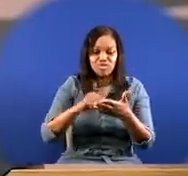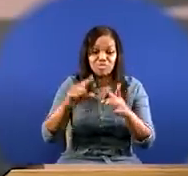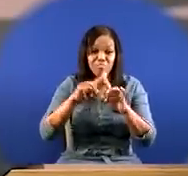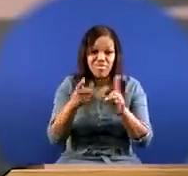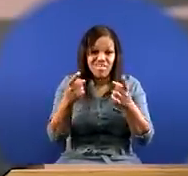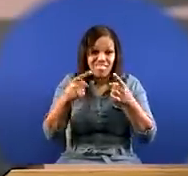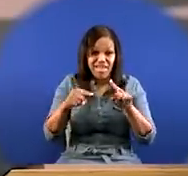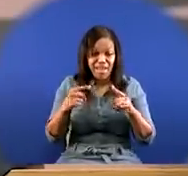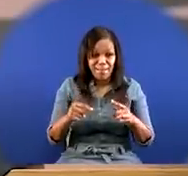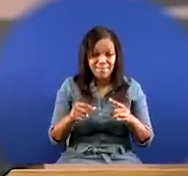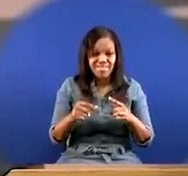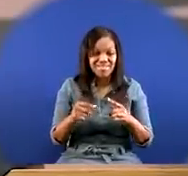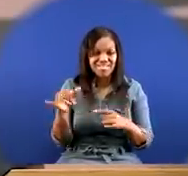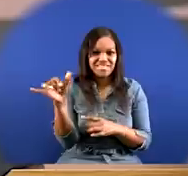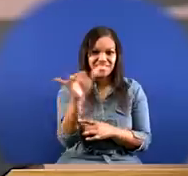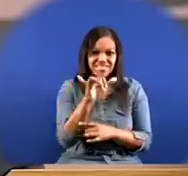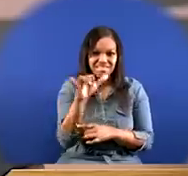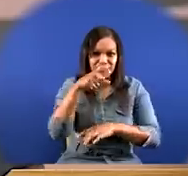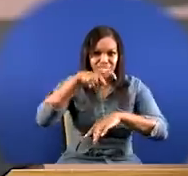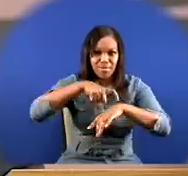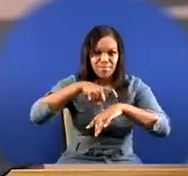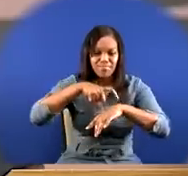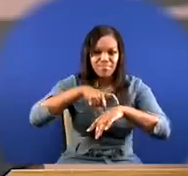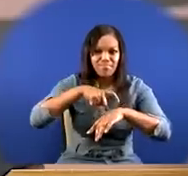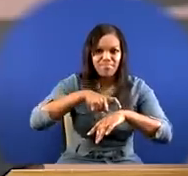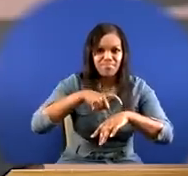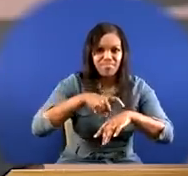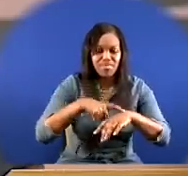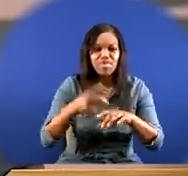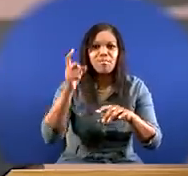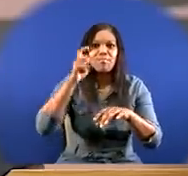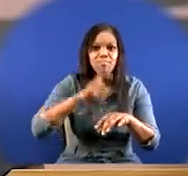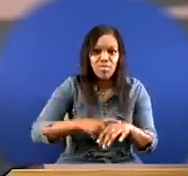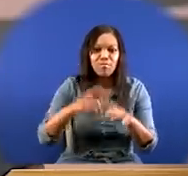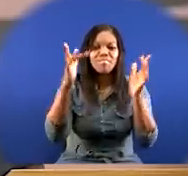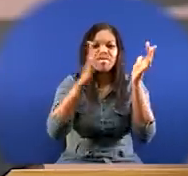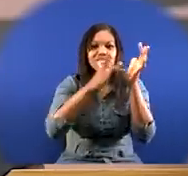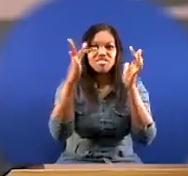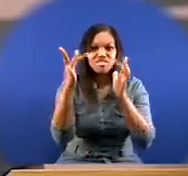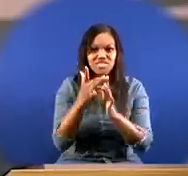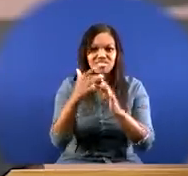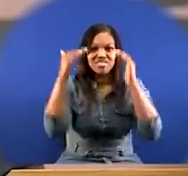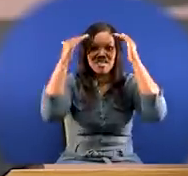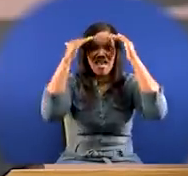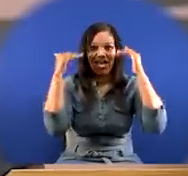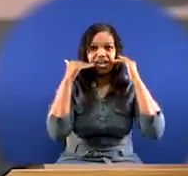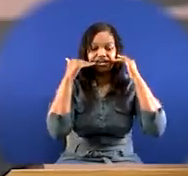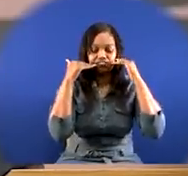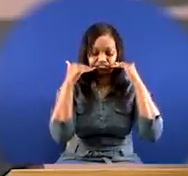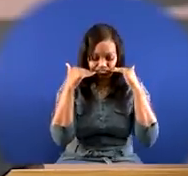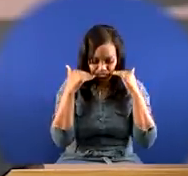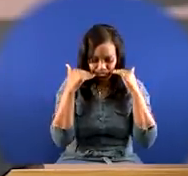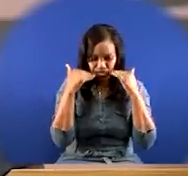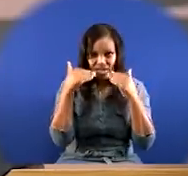occurred simultaneously the moment Jesus bowed his head in death.